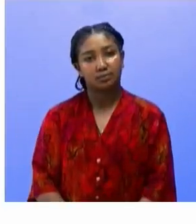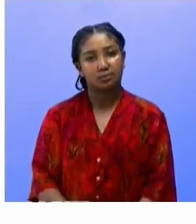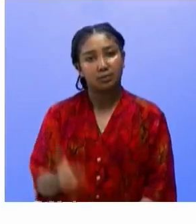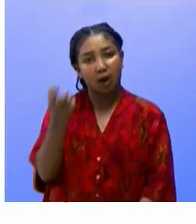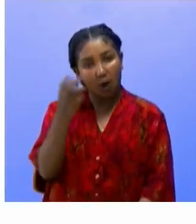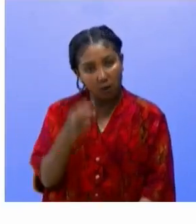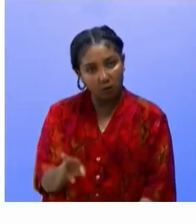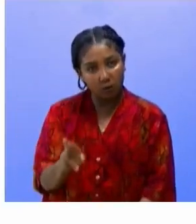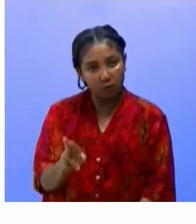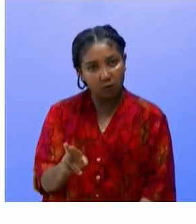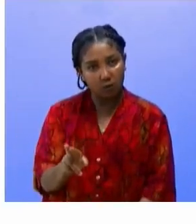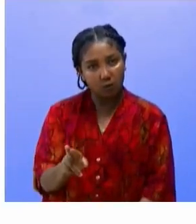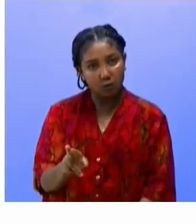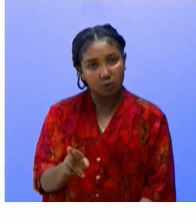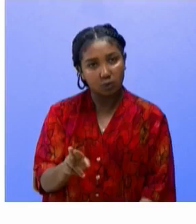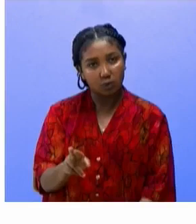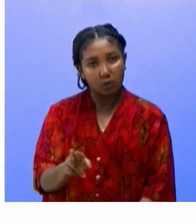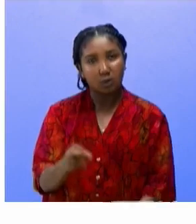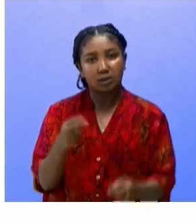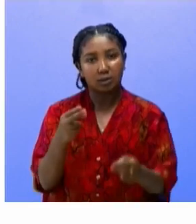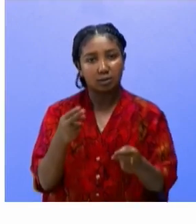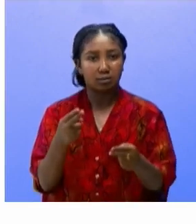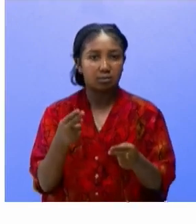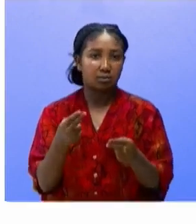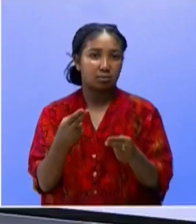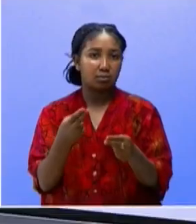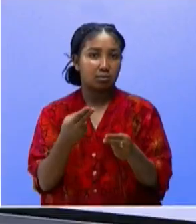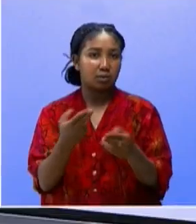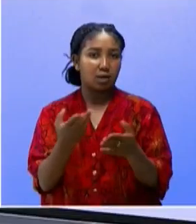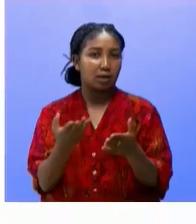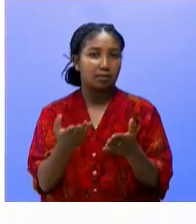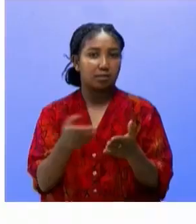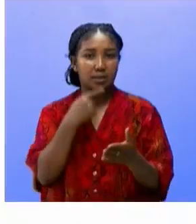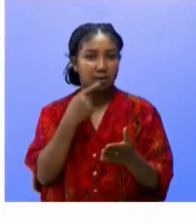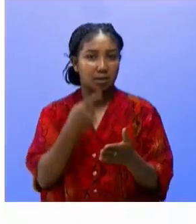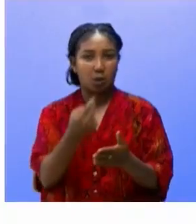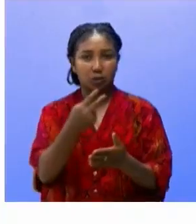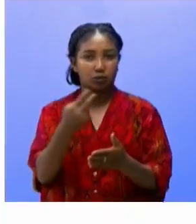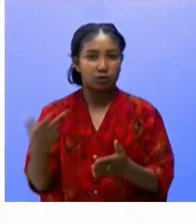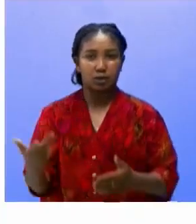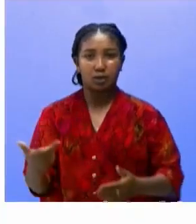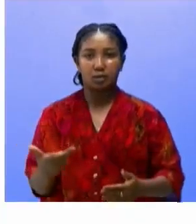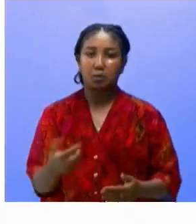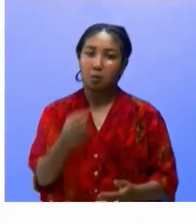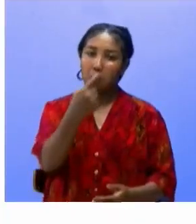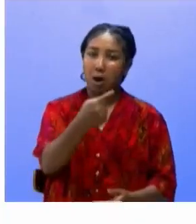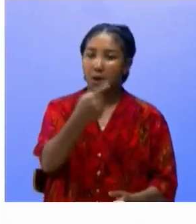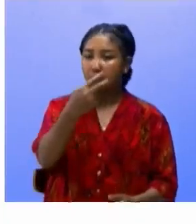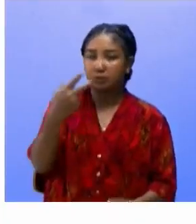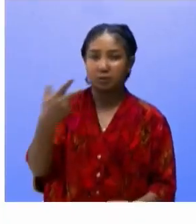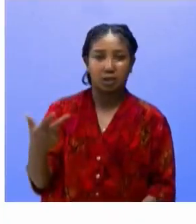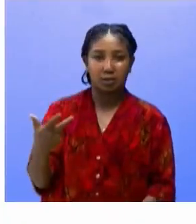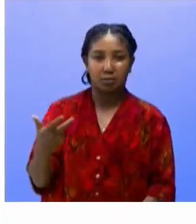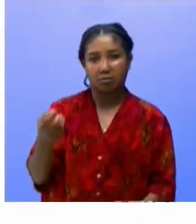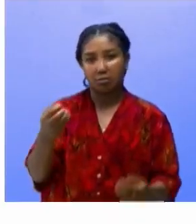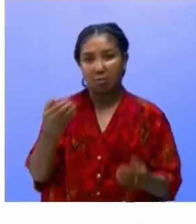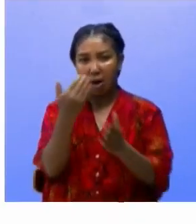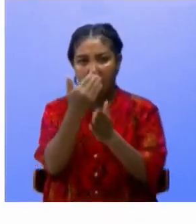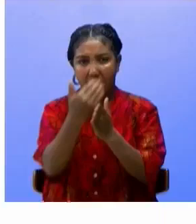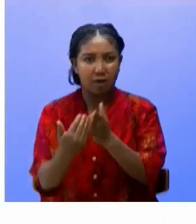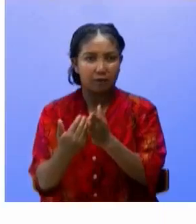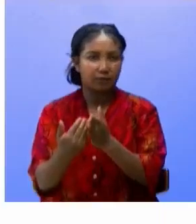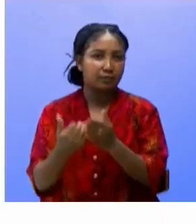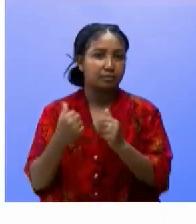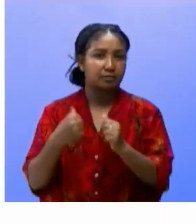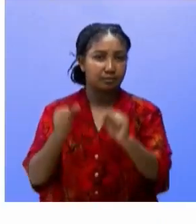or the exact numerical ones by saying 1, 2, 3, 1, 3, half,